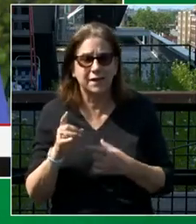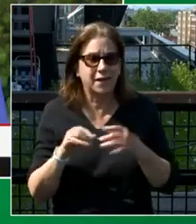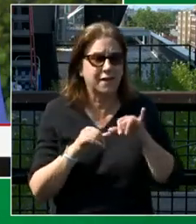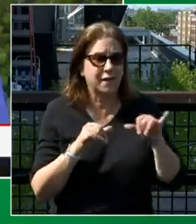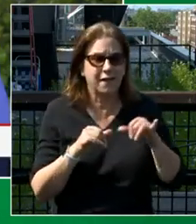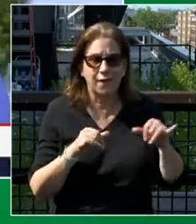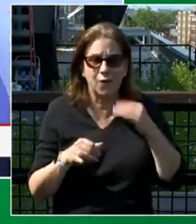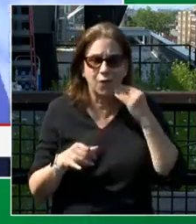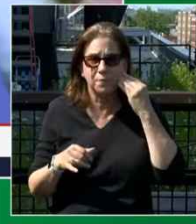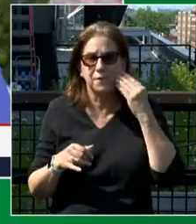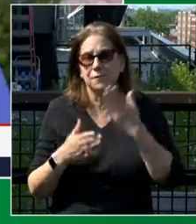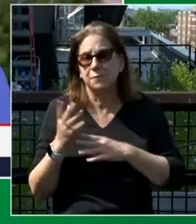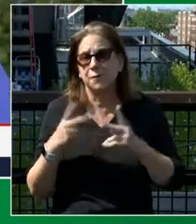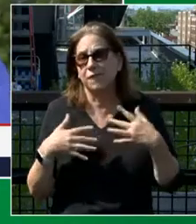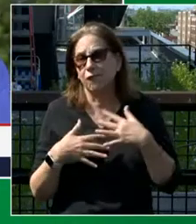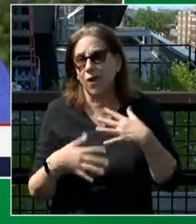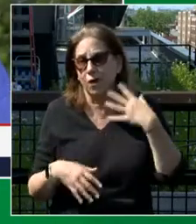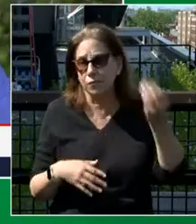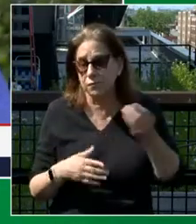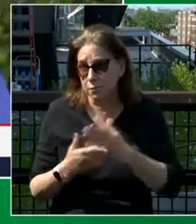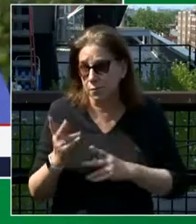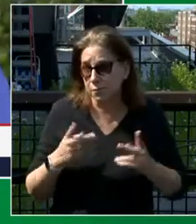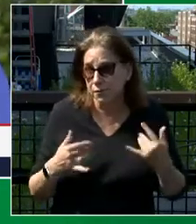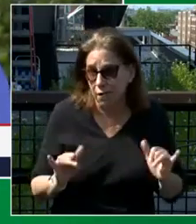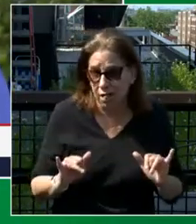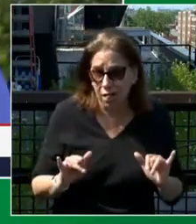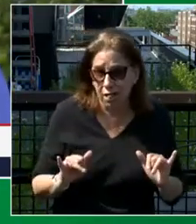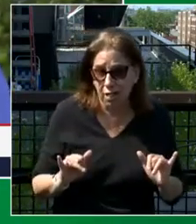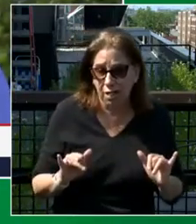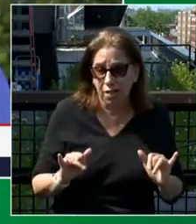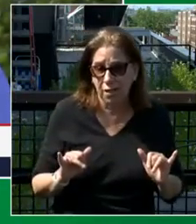those groups can come in and do that work. Yep.